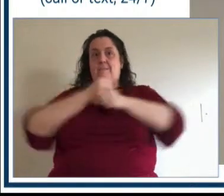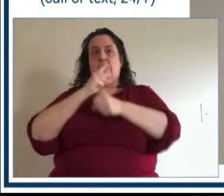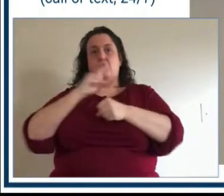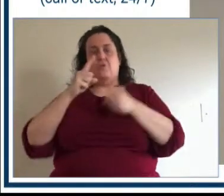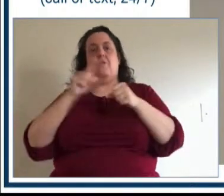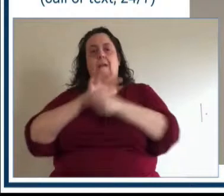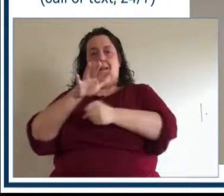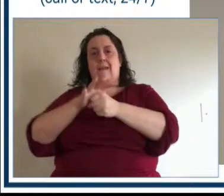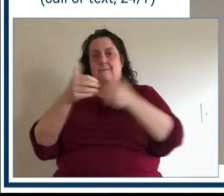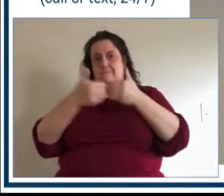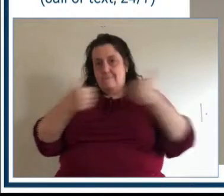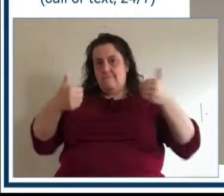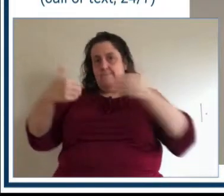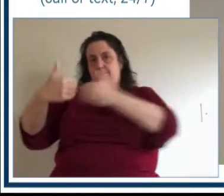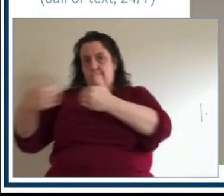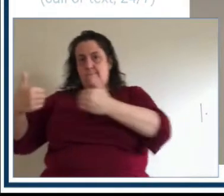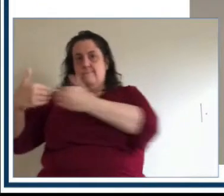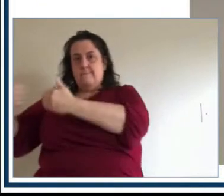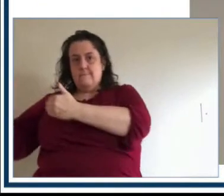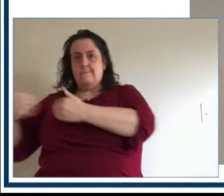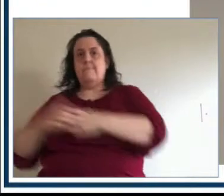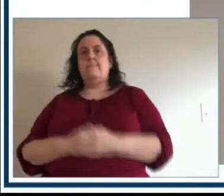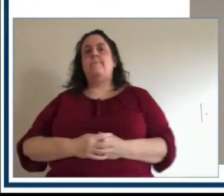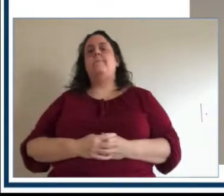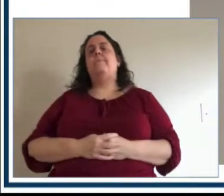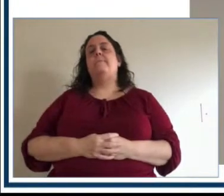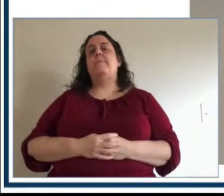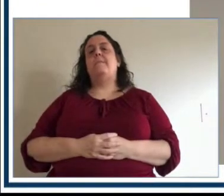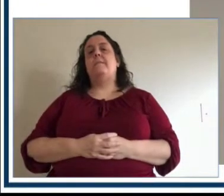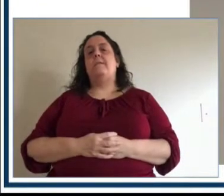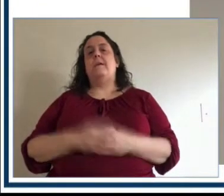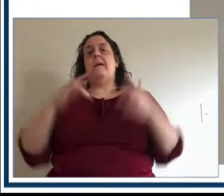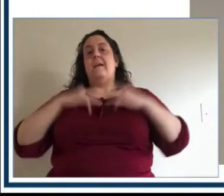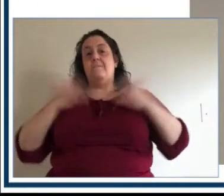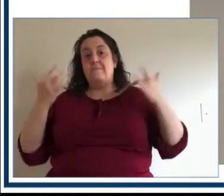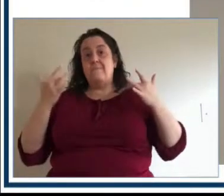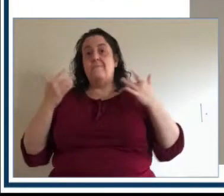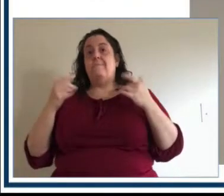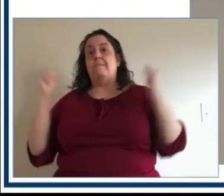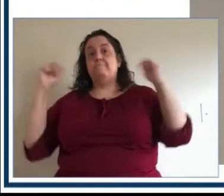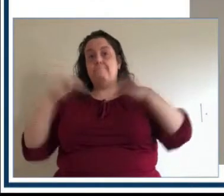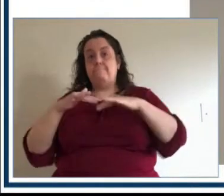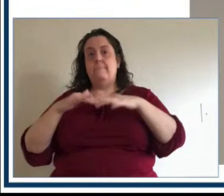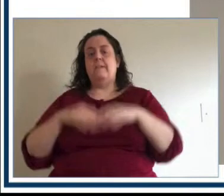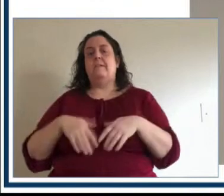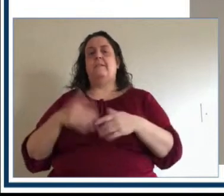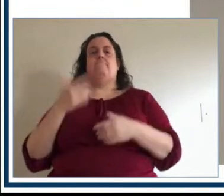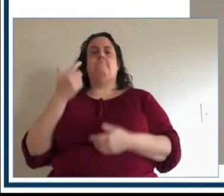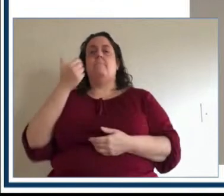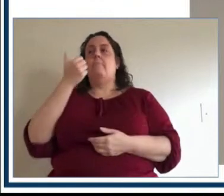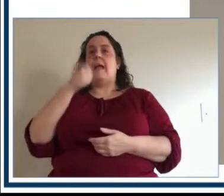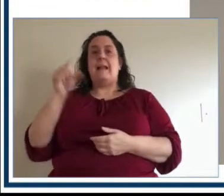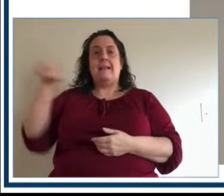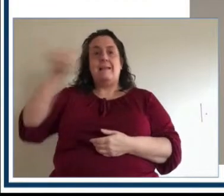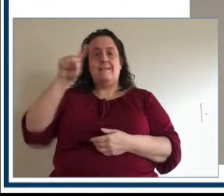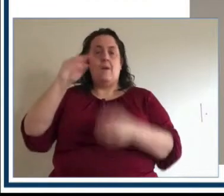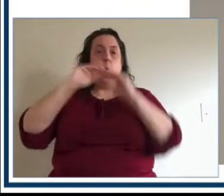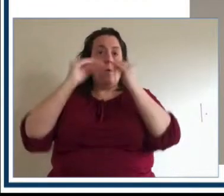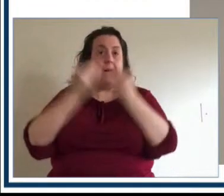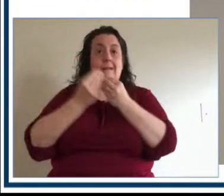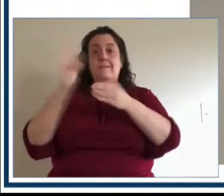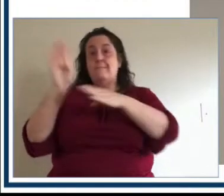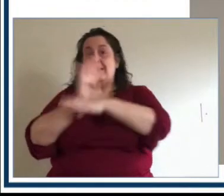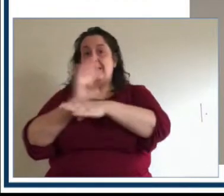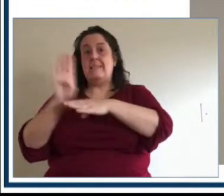We're also bringing back the formal gathering limit for events and gatherings hosted by recognized businesses or organizations, including